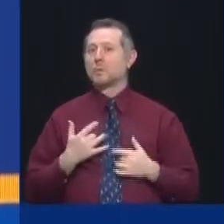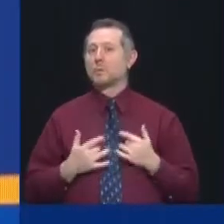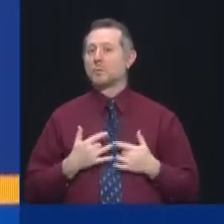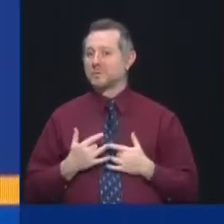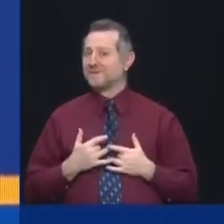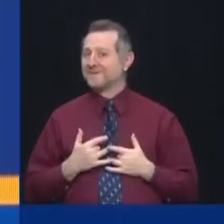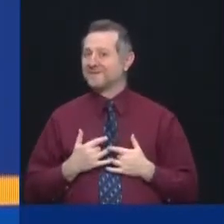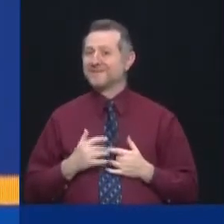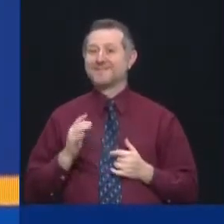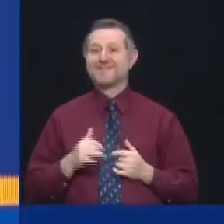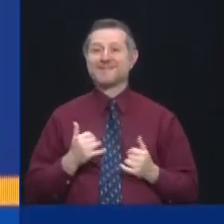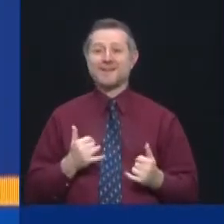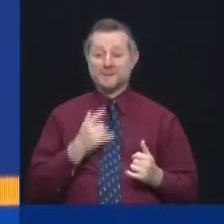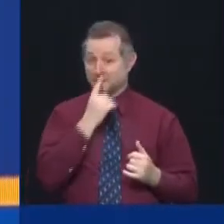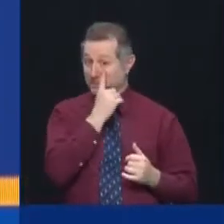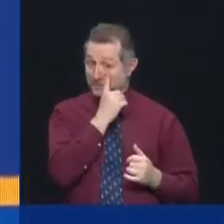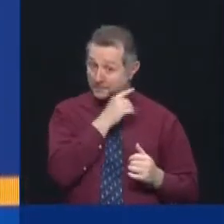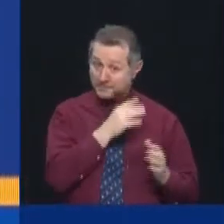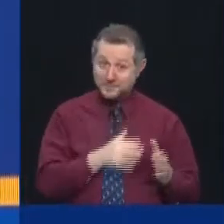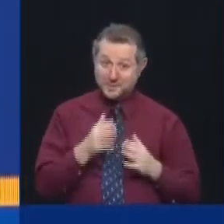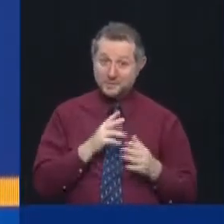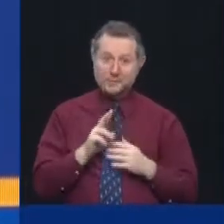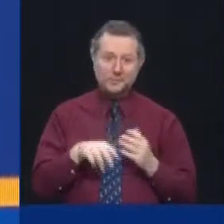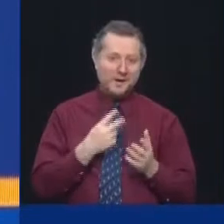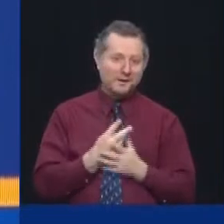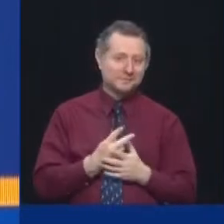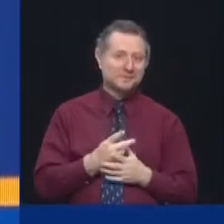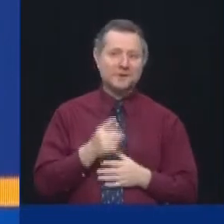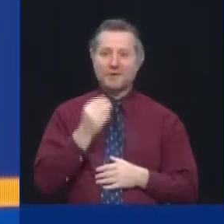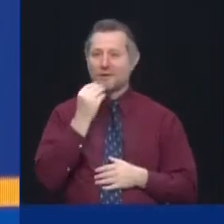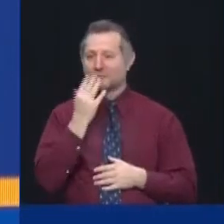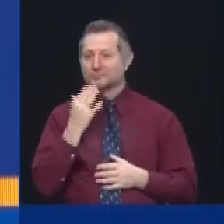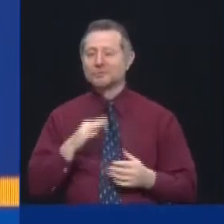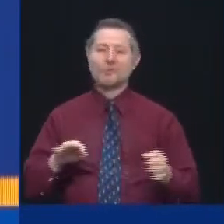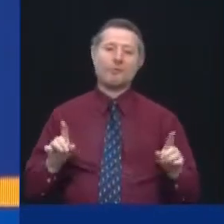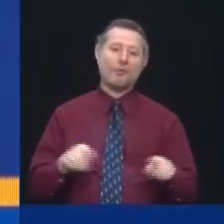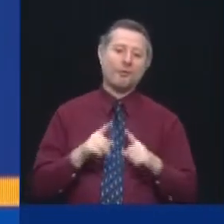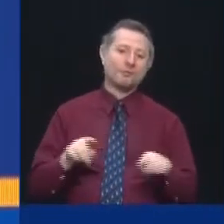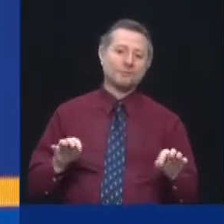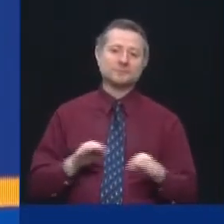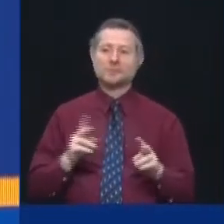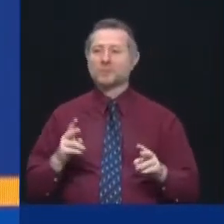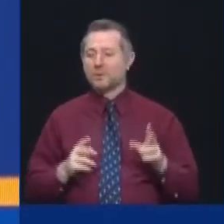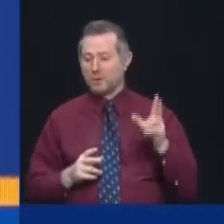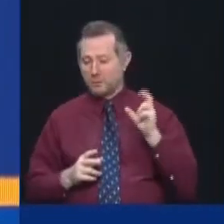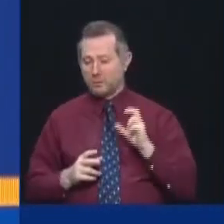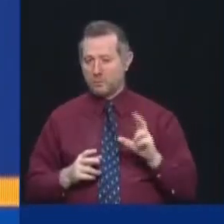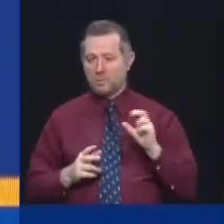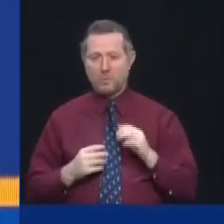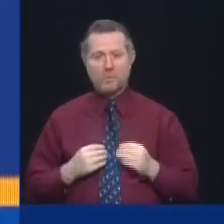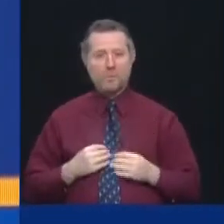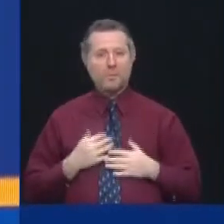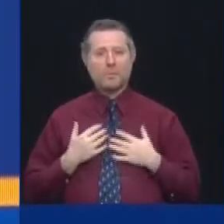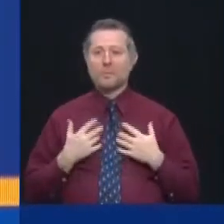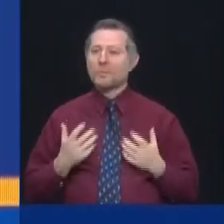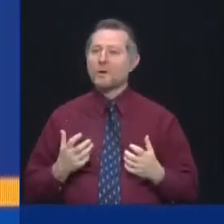the bays, and connect it with downstate New York, which is where we actually consume the power. I believe